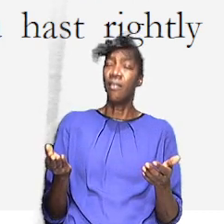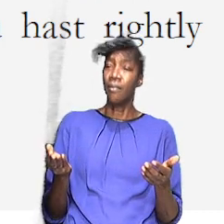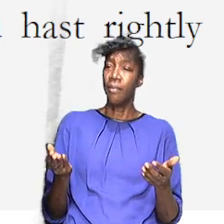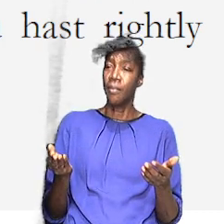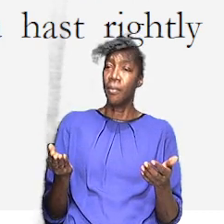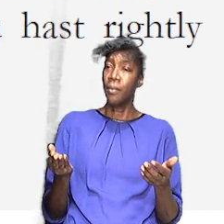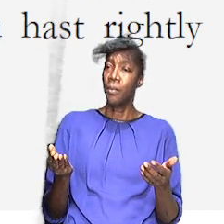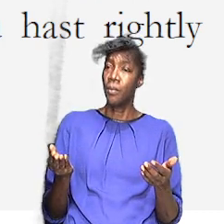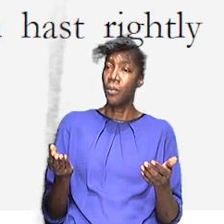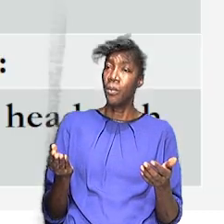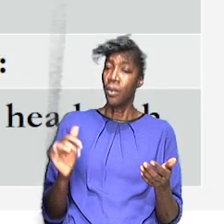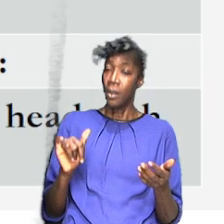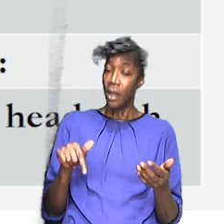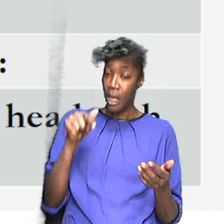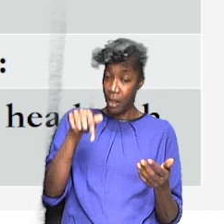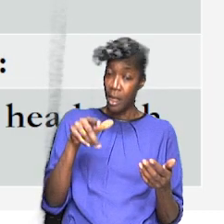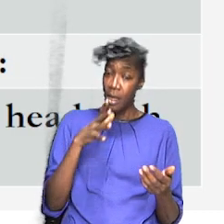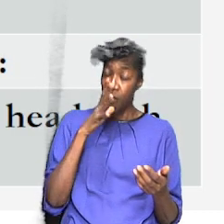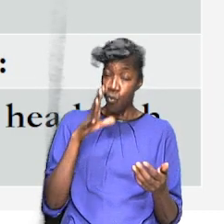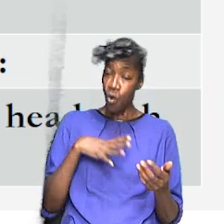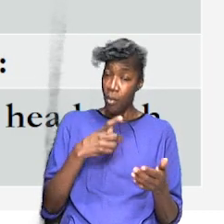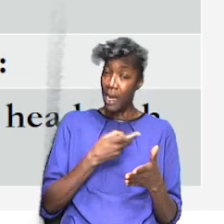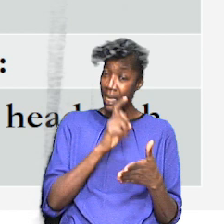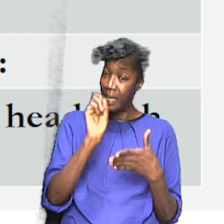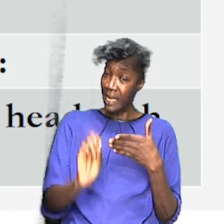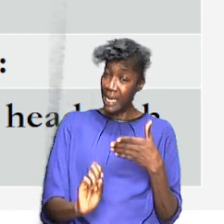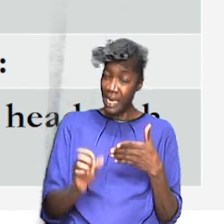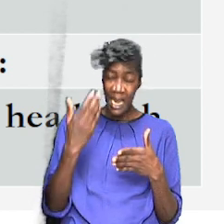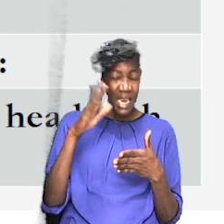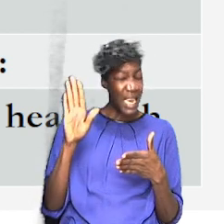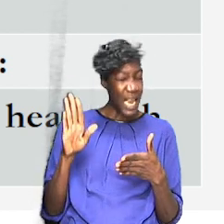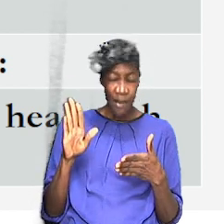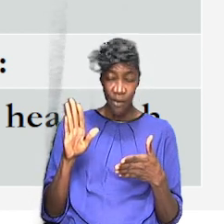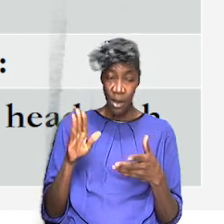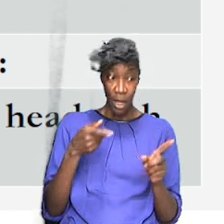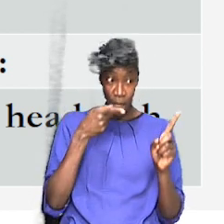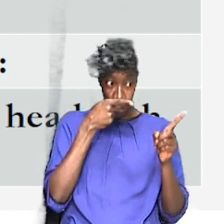that this woman did that Simon didn't do.